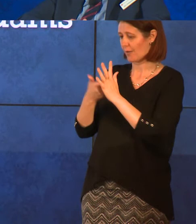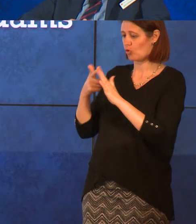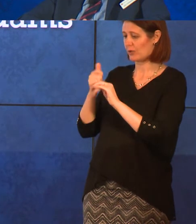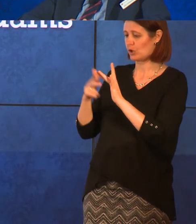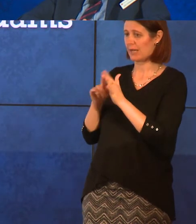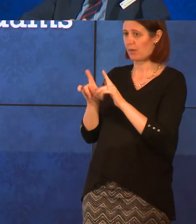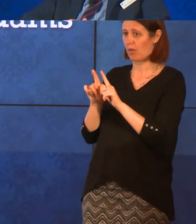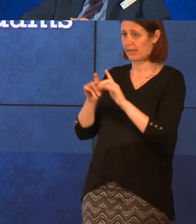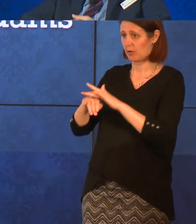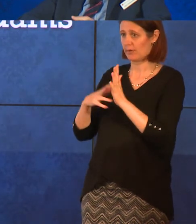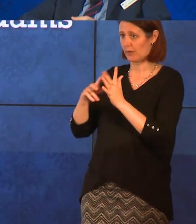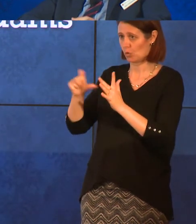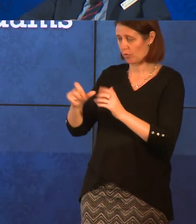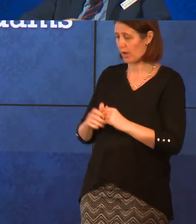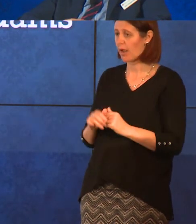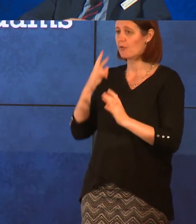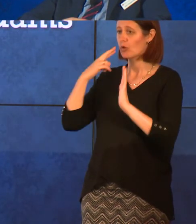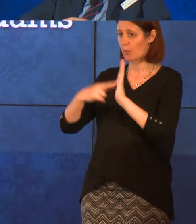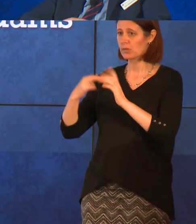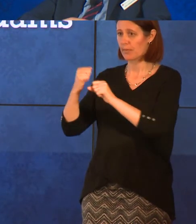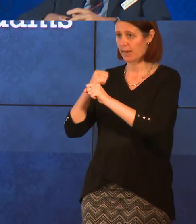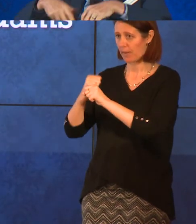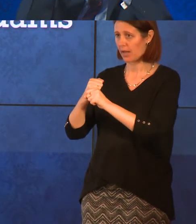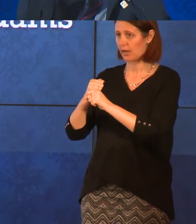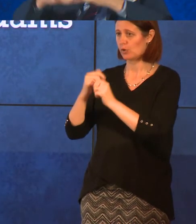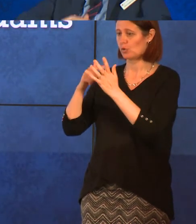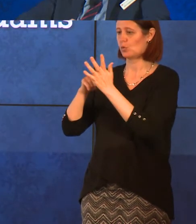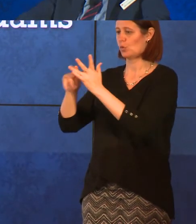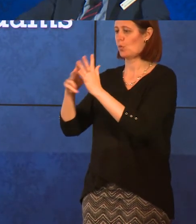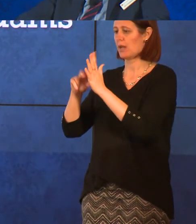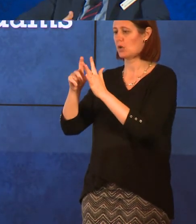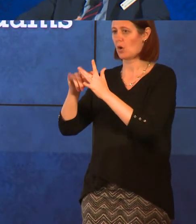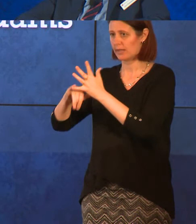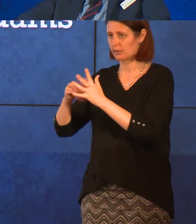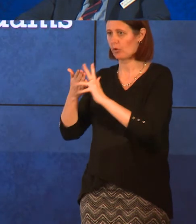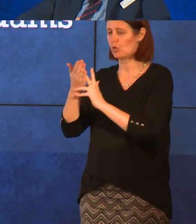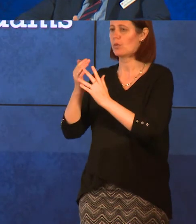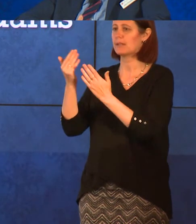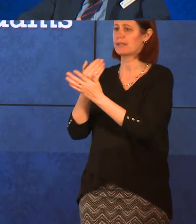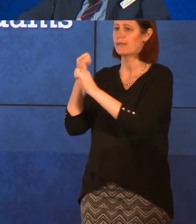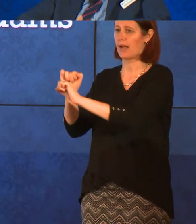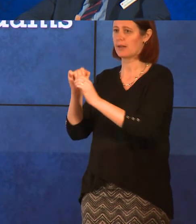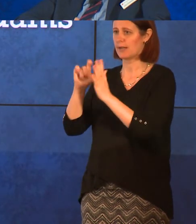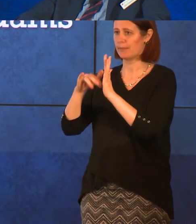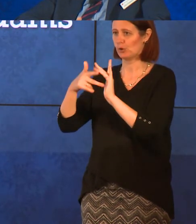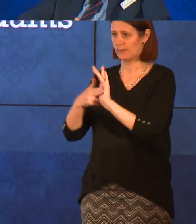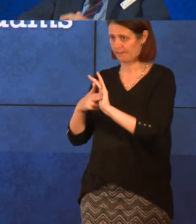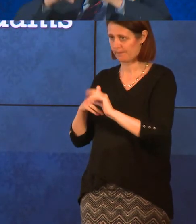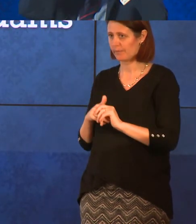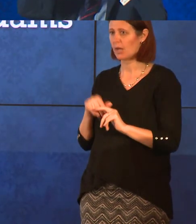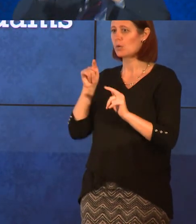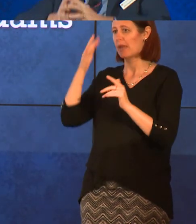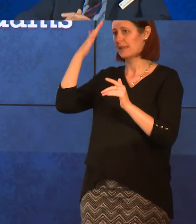Victoria, and reports are made to the NDIS Quality and Safeguards Commission, where the senior